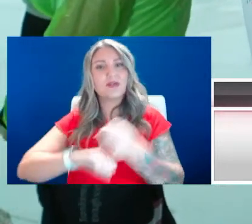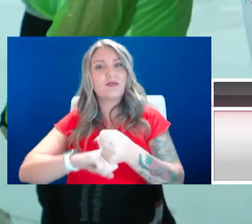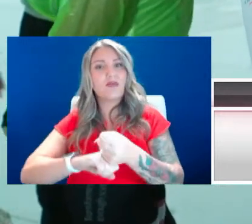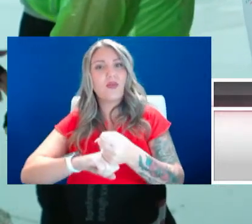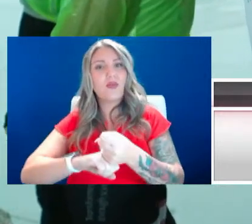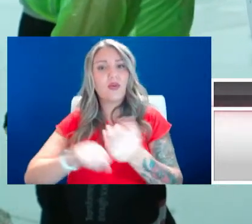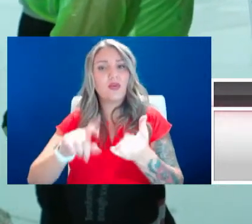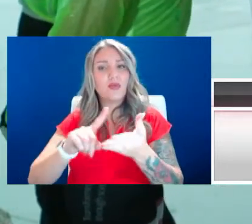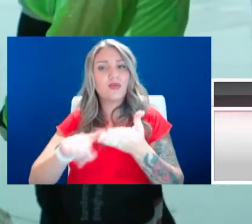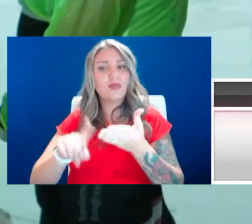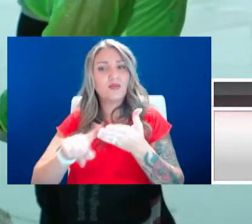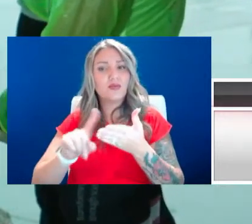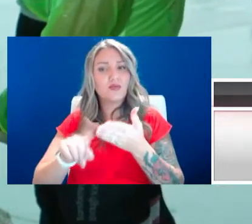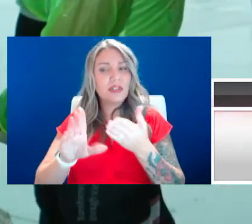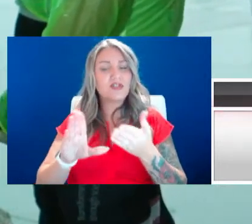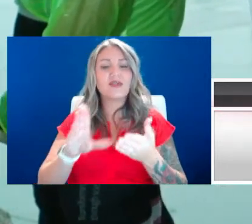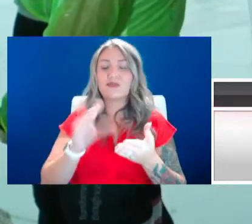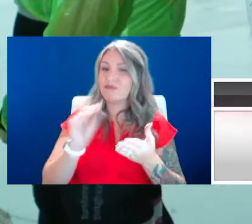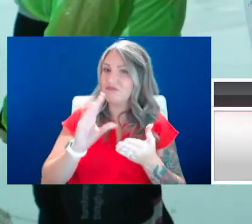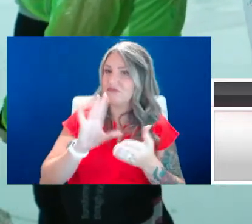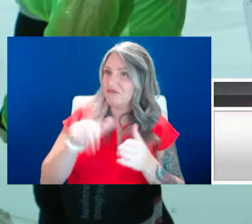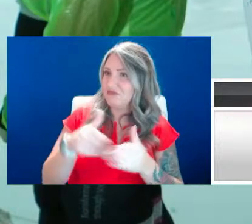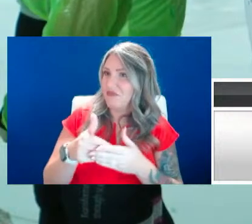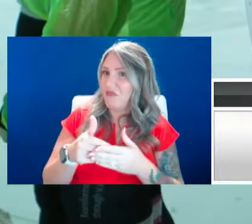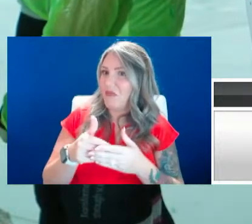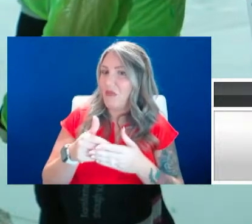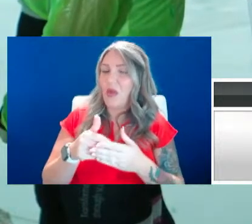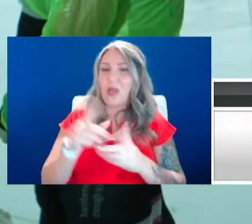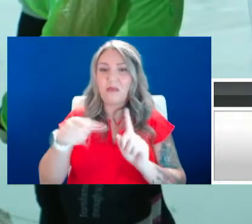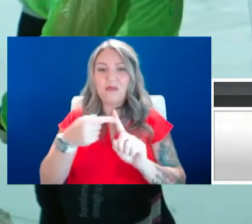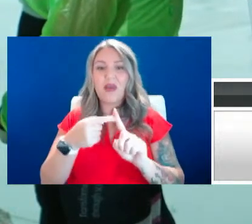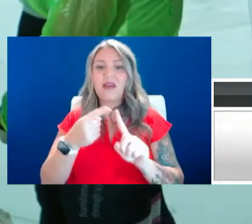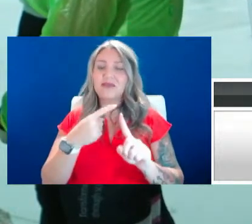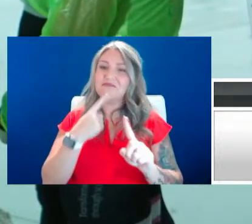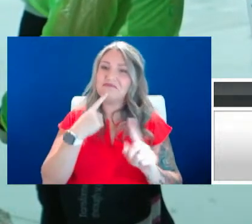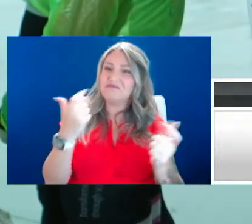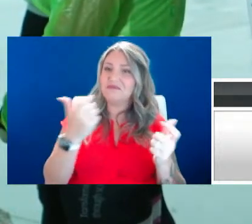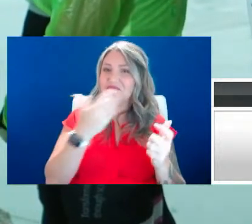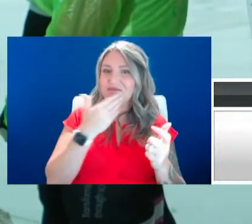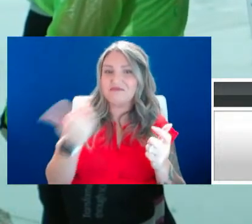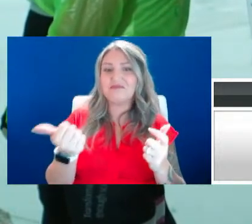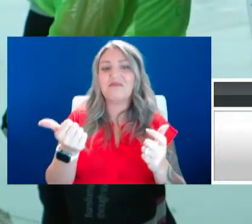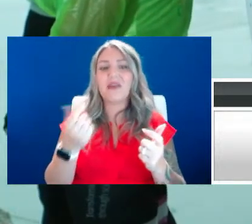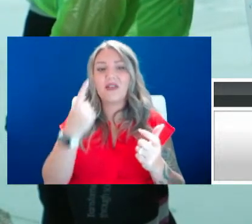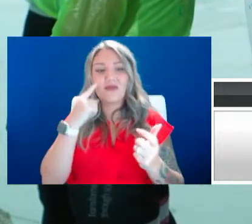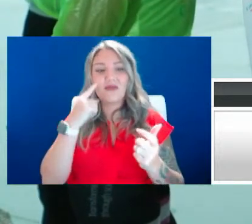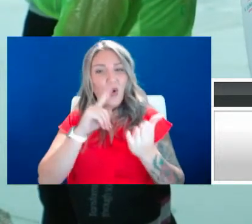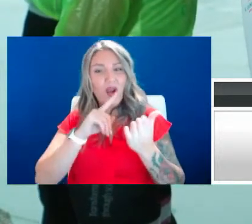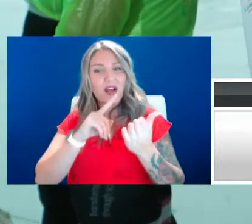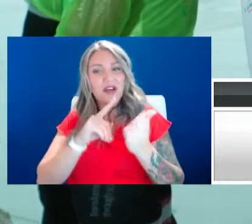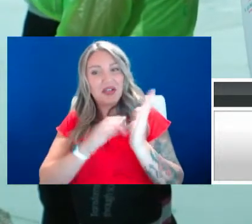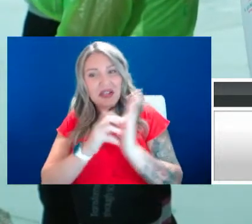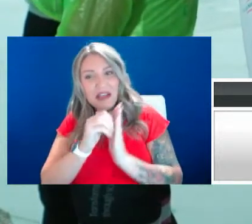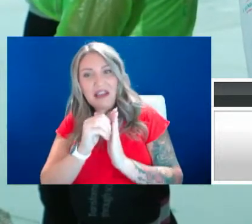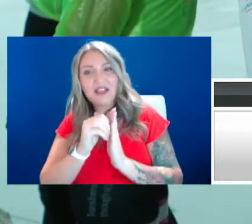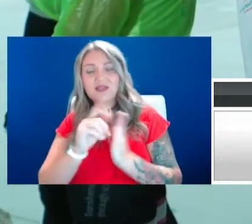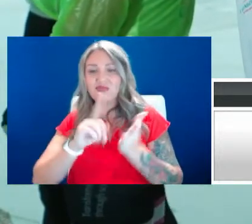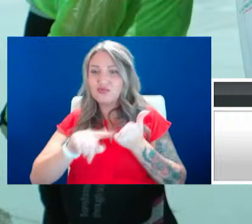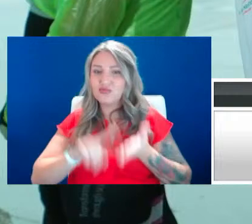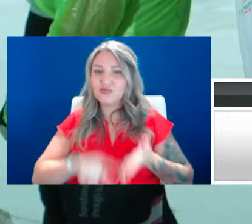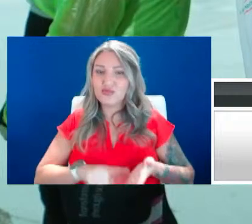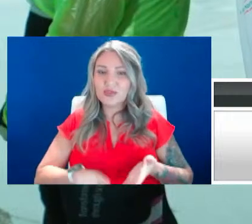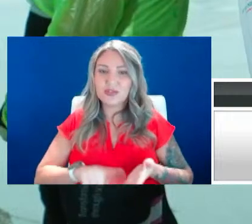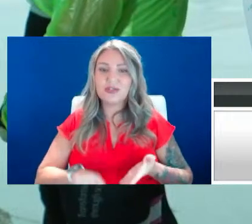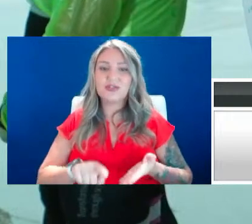that's what it's all about. Well, in this case, bigger is better, certainly when it's for cancer research and the dollars going to that such an